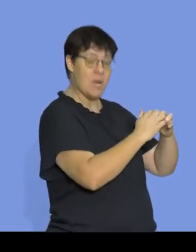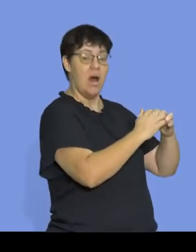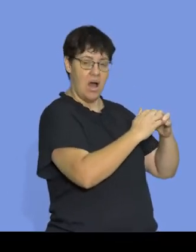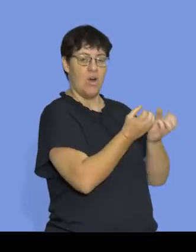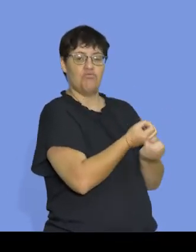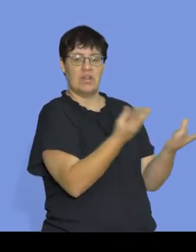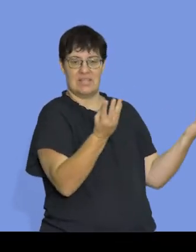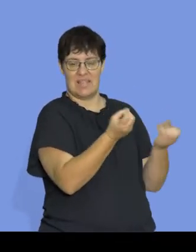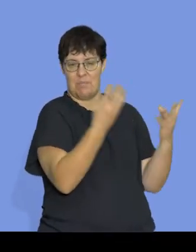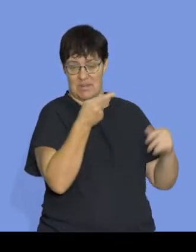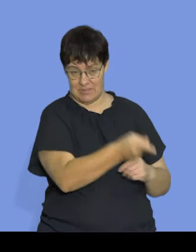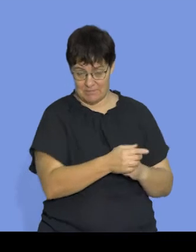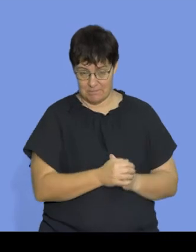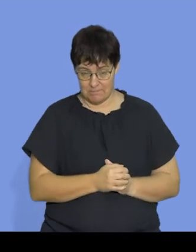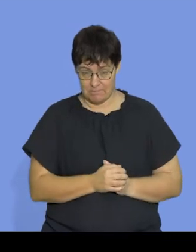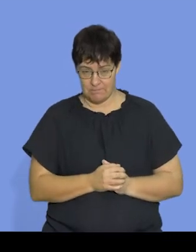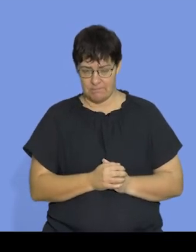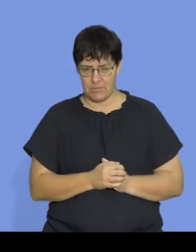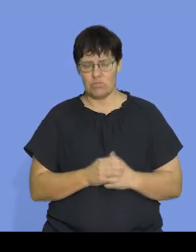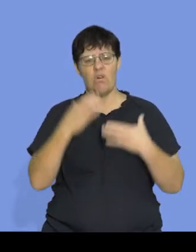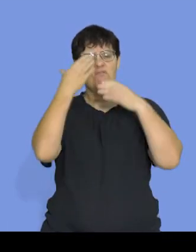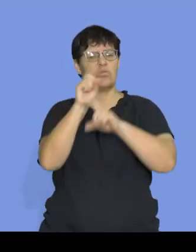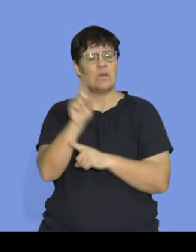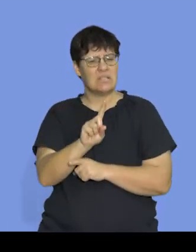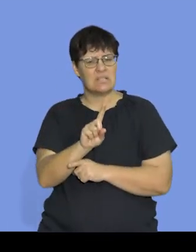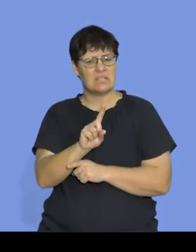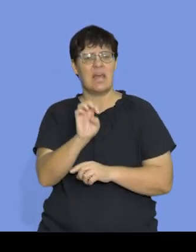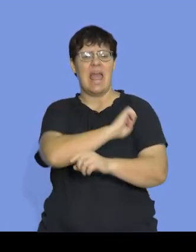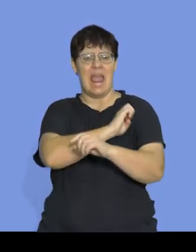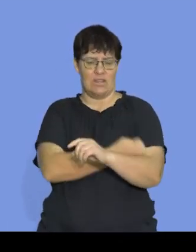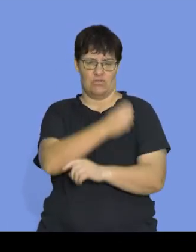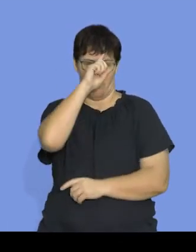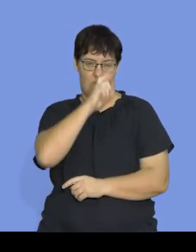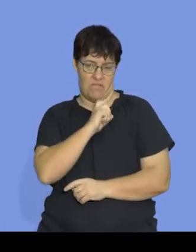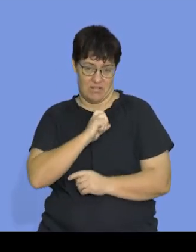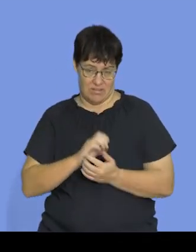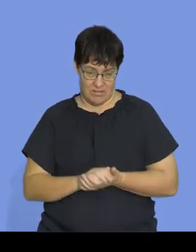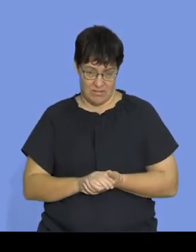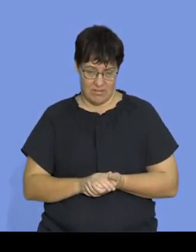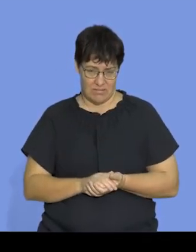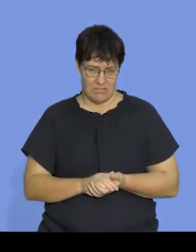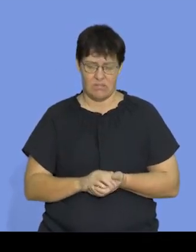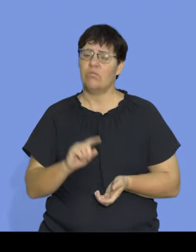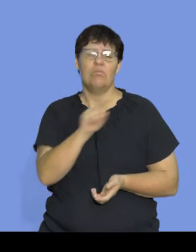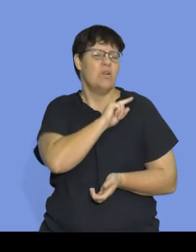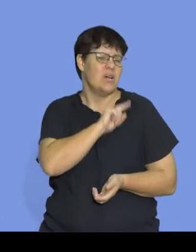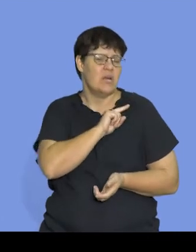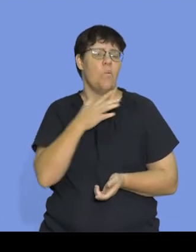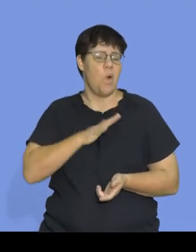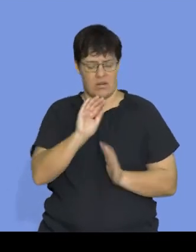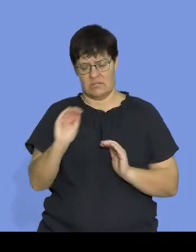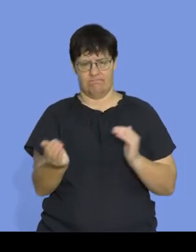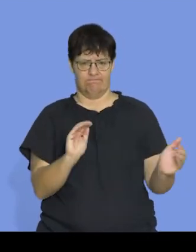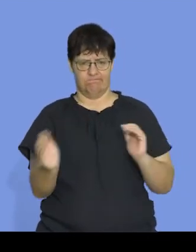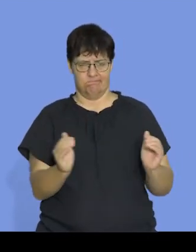So for now, we'll focus our attention on energy profiles, based on the fact that we want to make a comparison